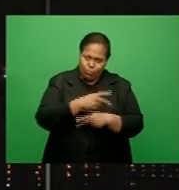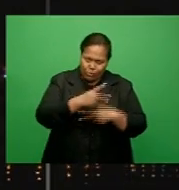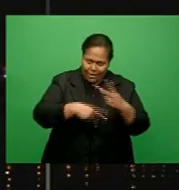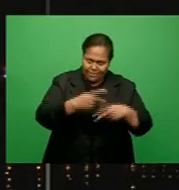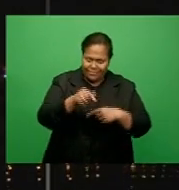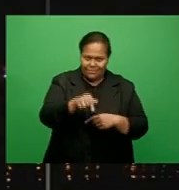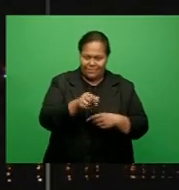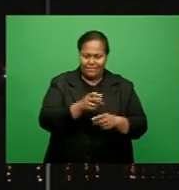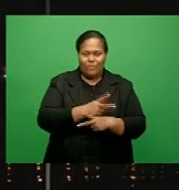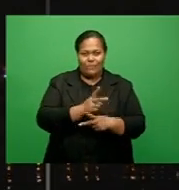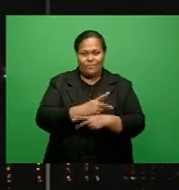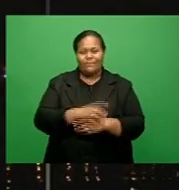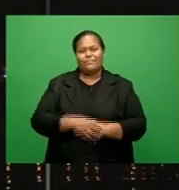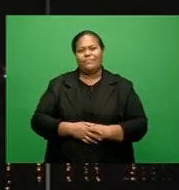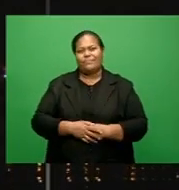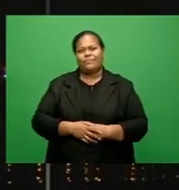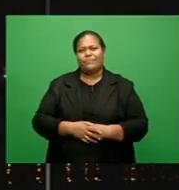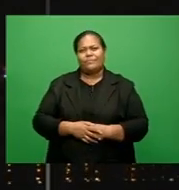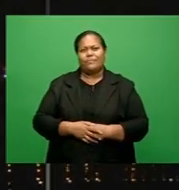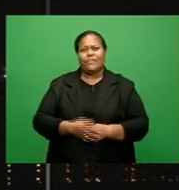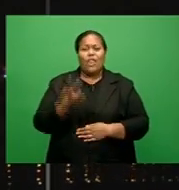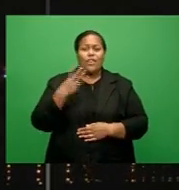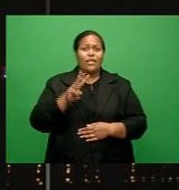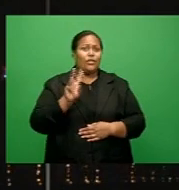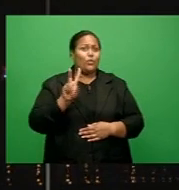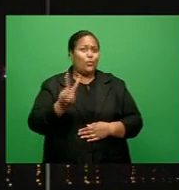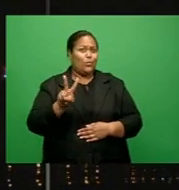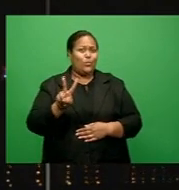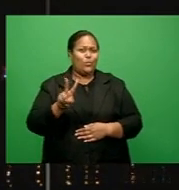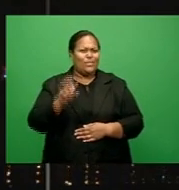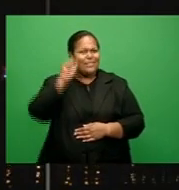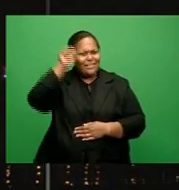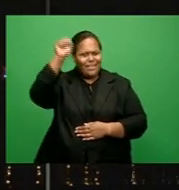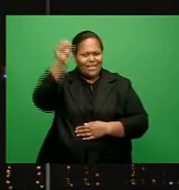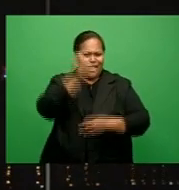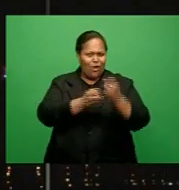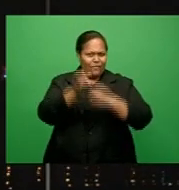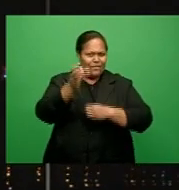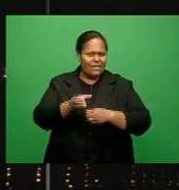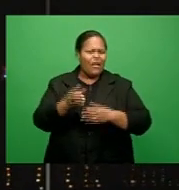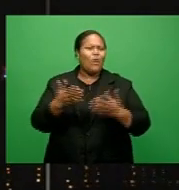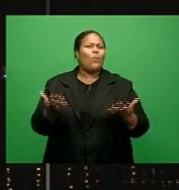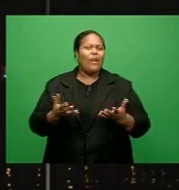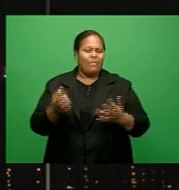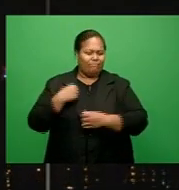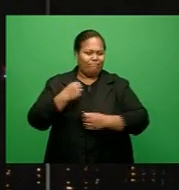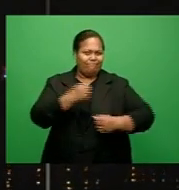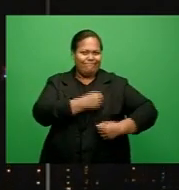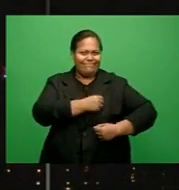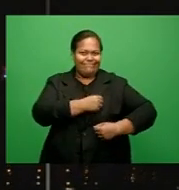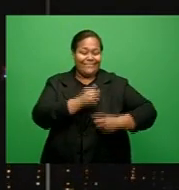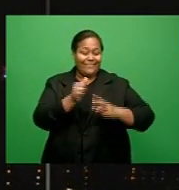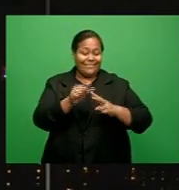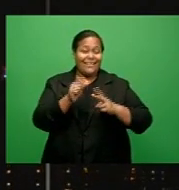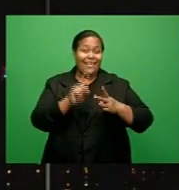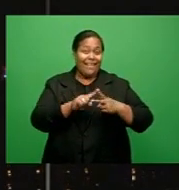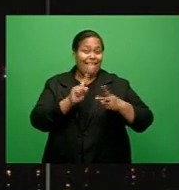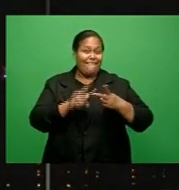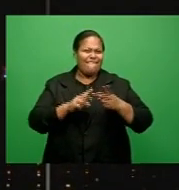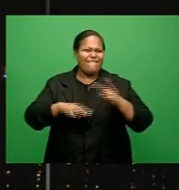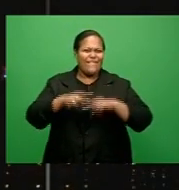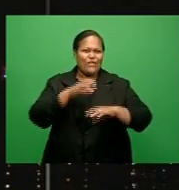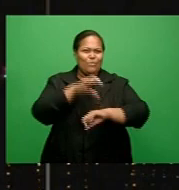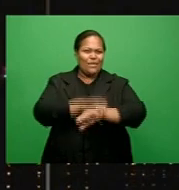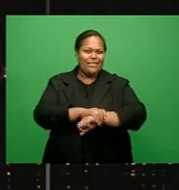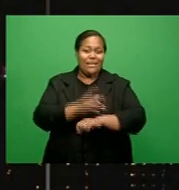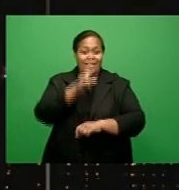News. 32 senior officers of the Republic of the Fiji Military Forces and the Fiji Police Force were yesterday recognized